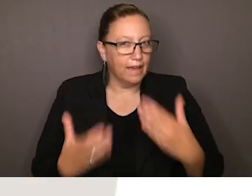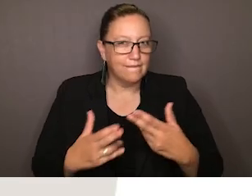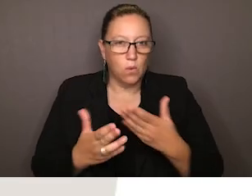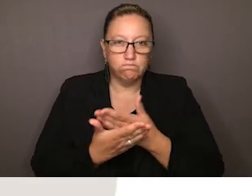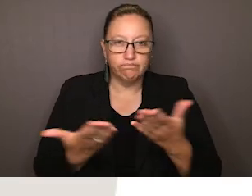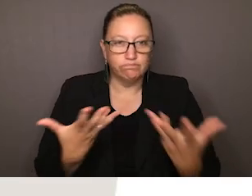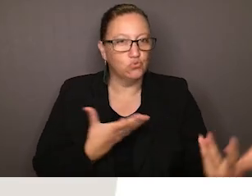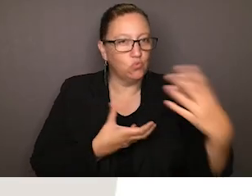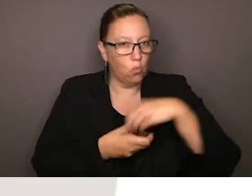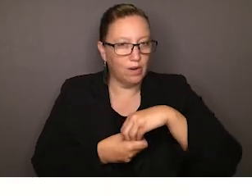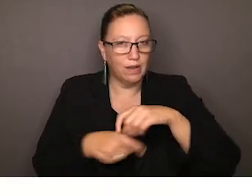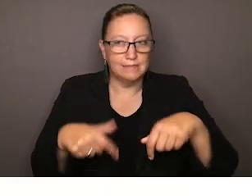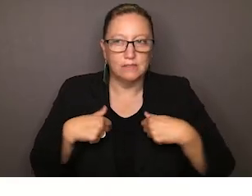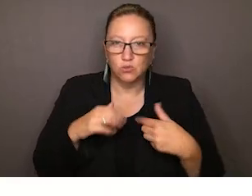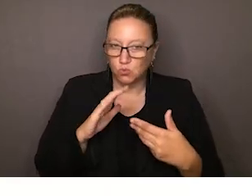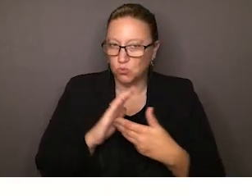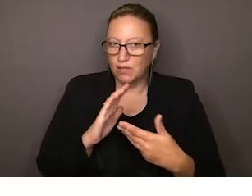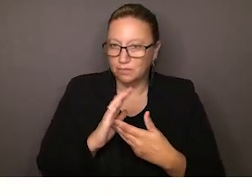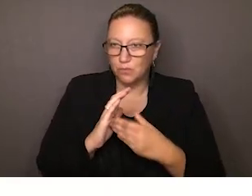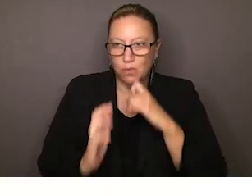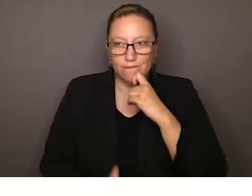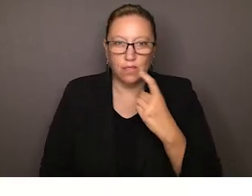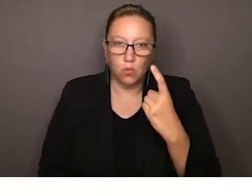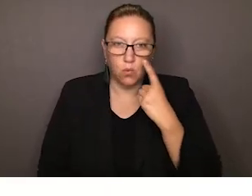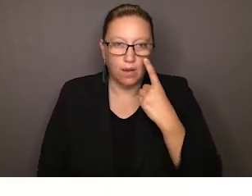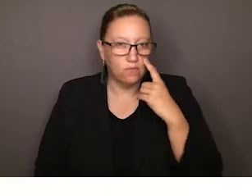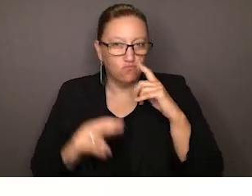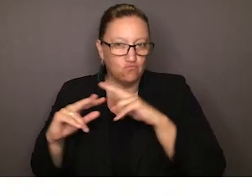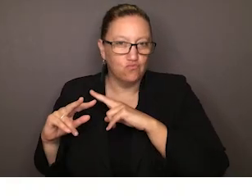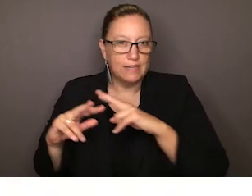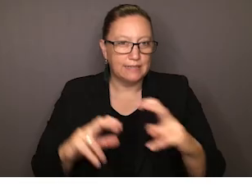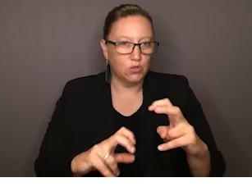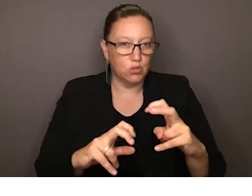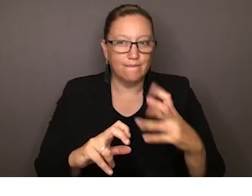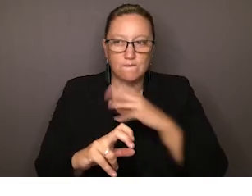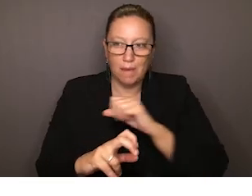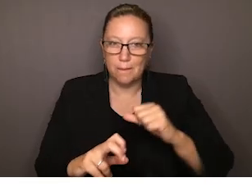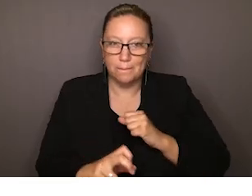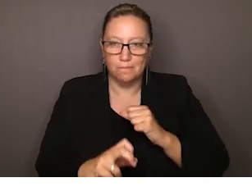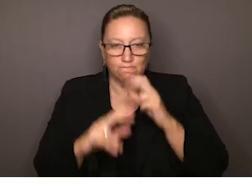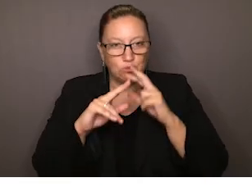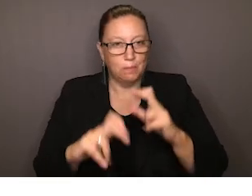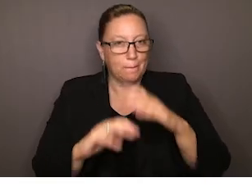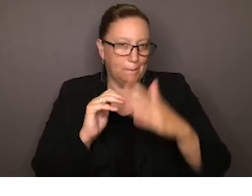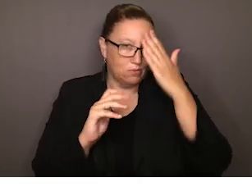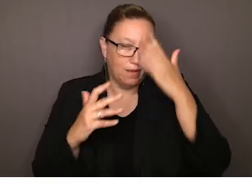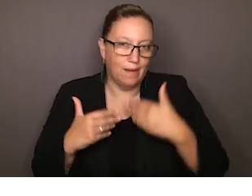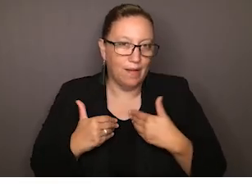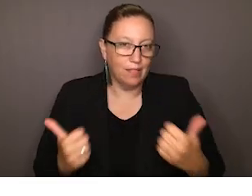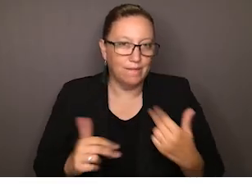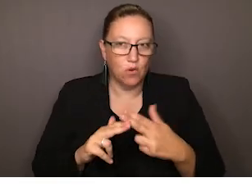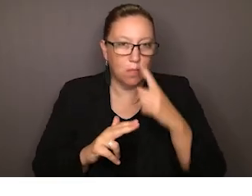Thank you, everyone, for joining us today to look at the new research findings about mental health